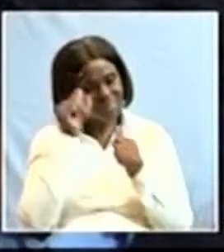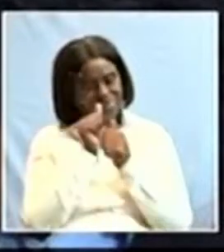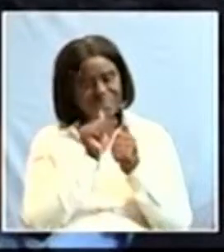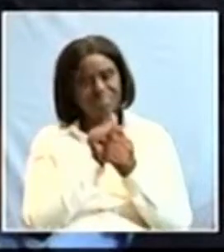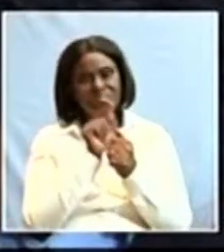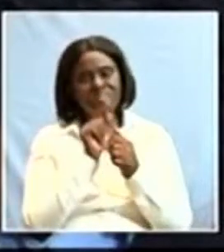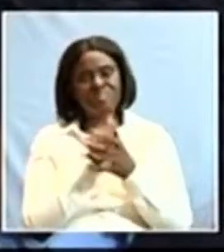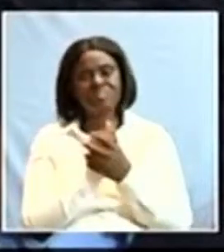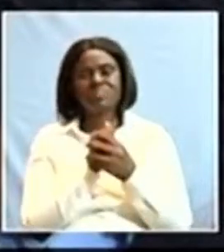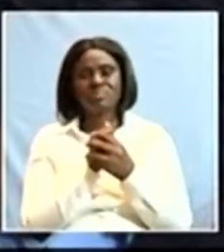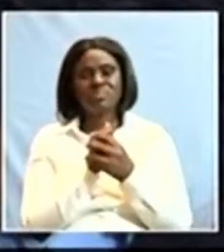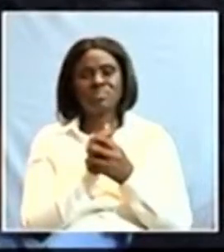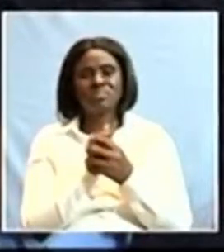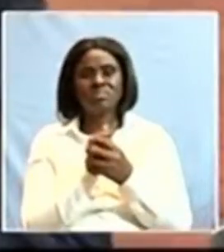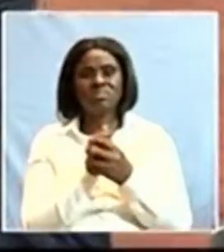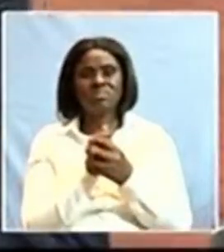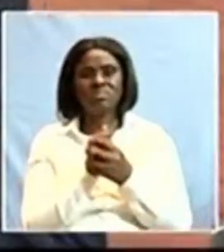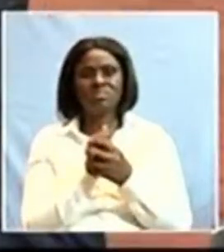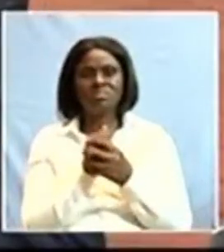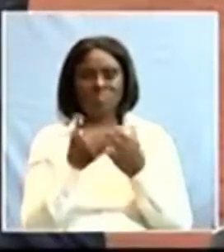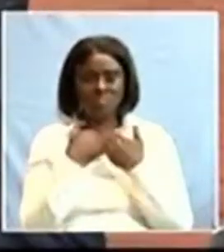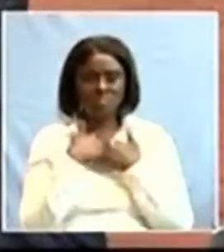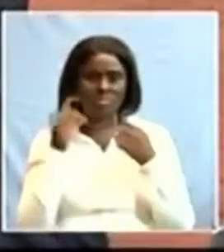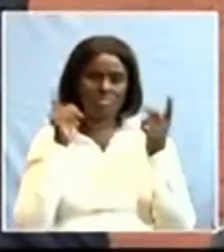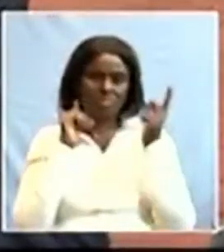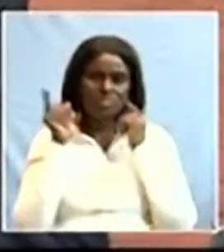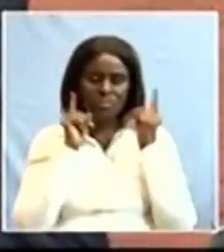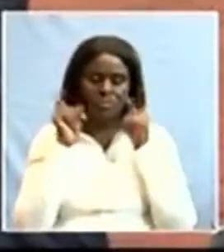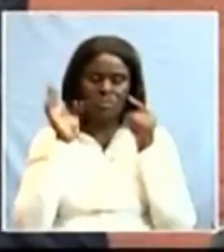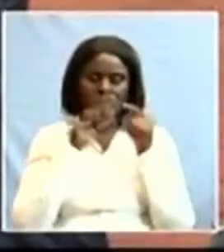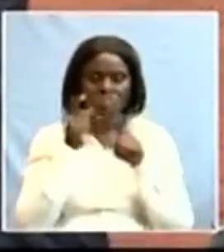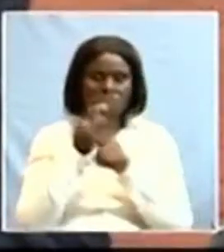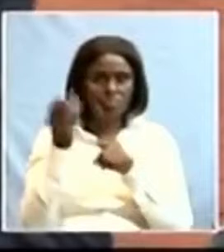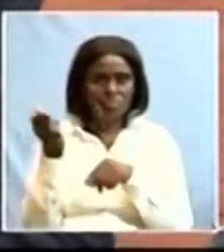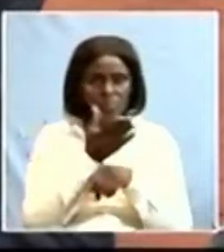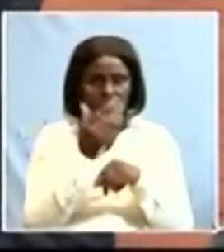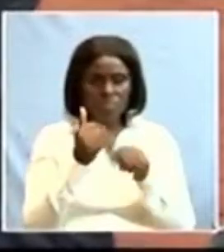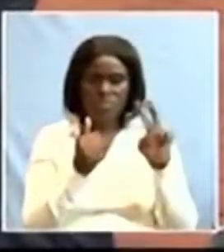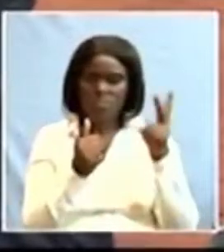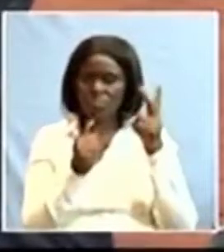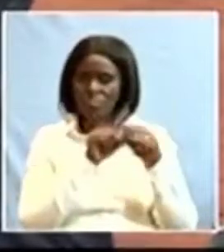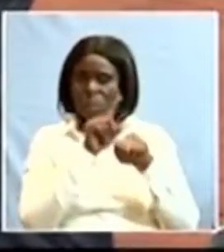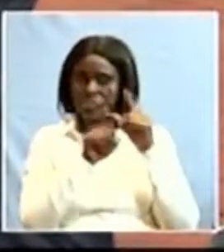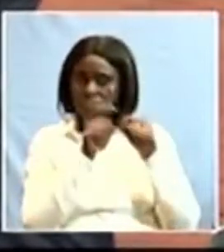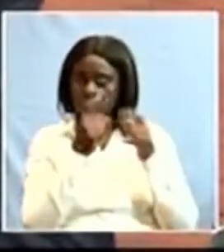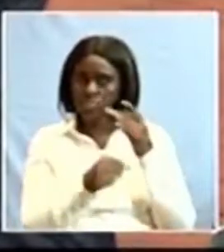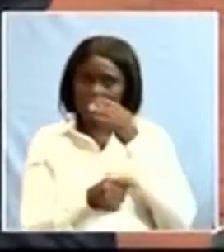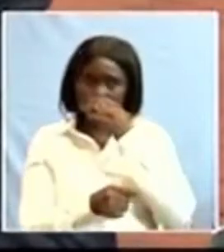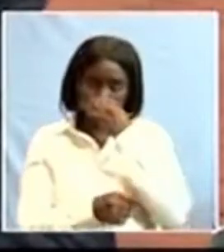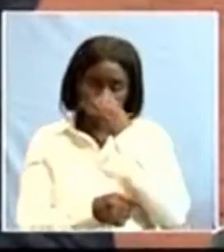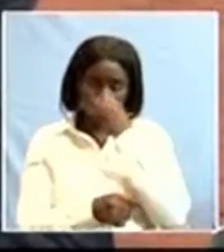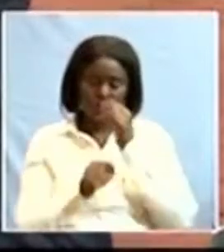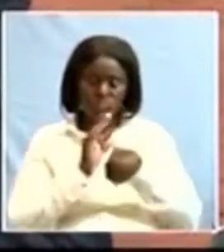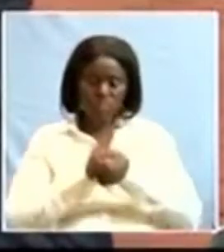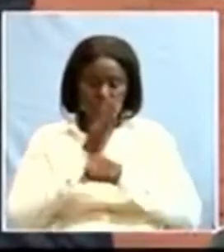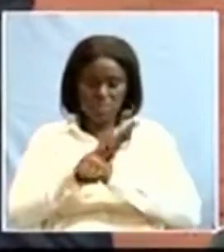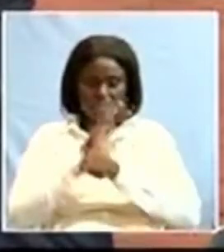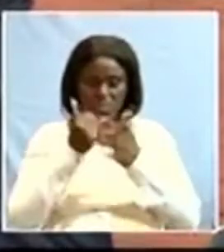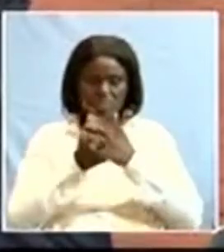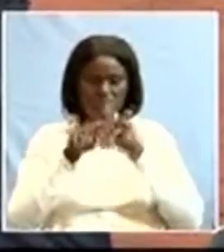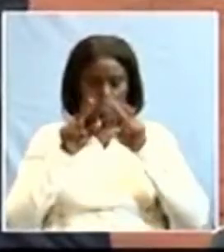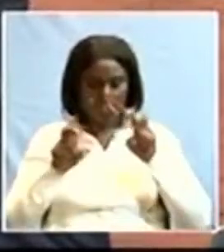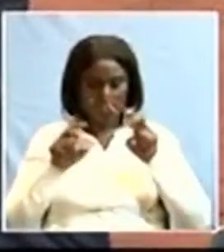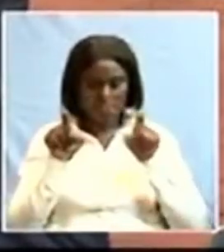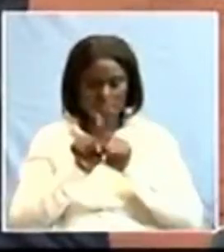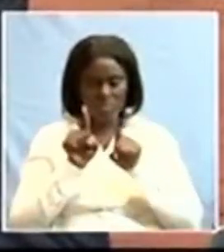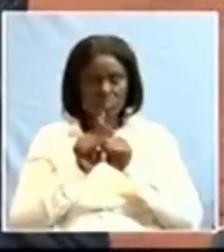So maybe we have gotten what we wanted from you. Now, the second question is, after you discovered there was